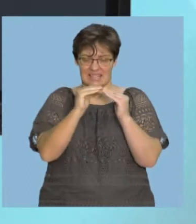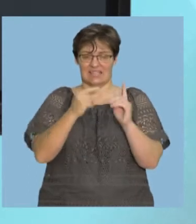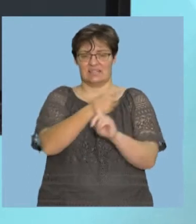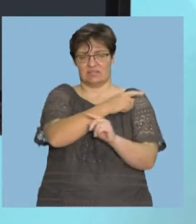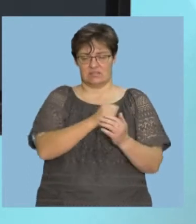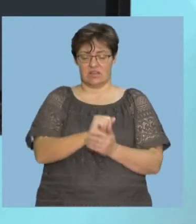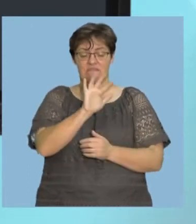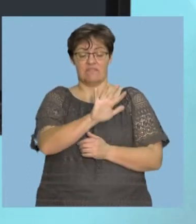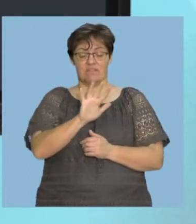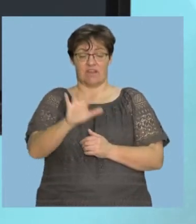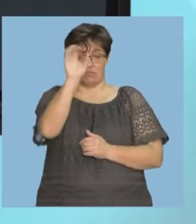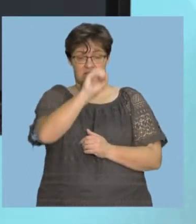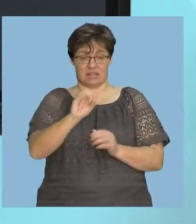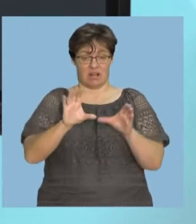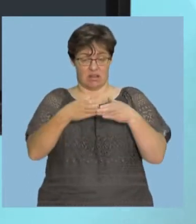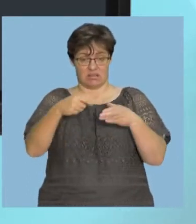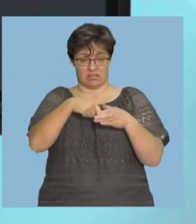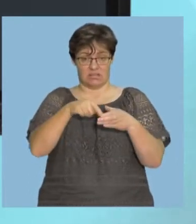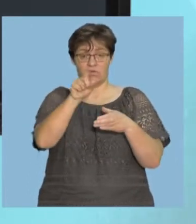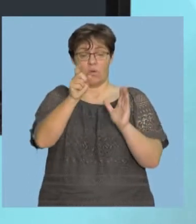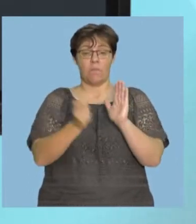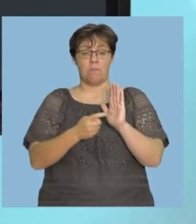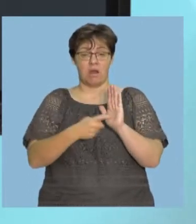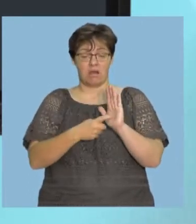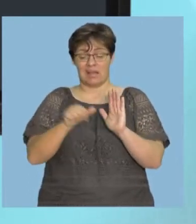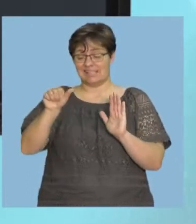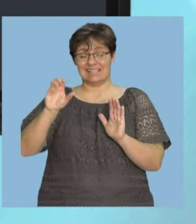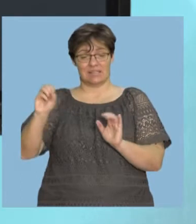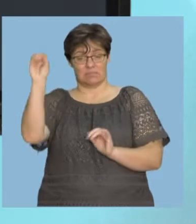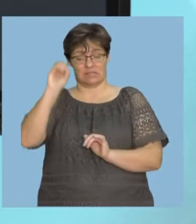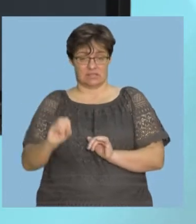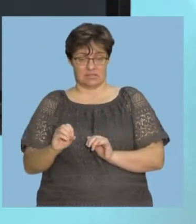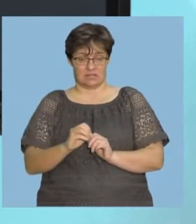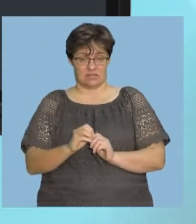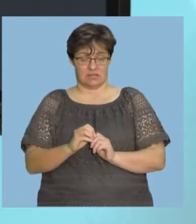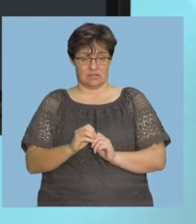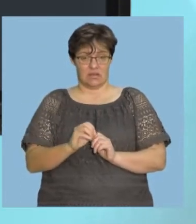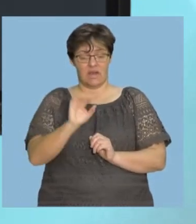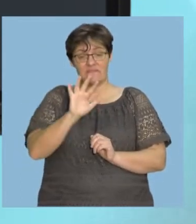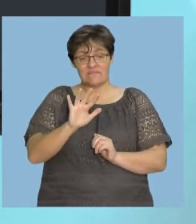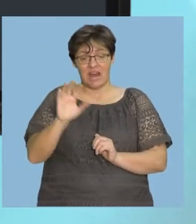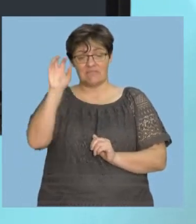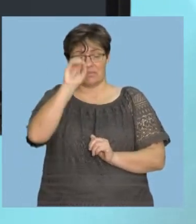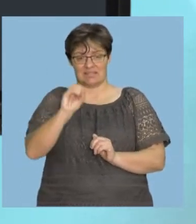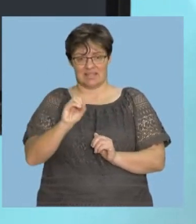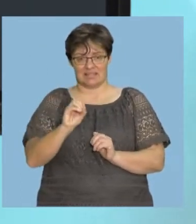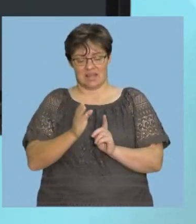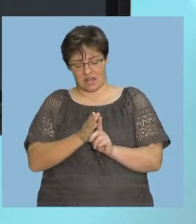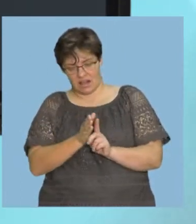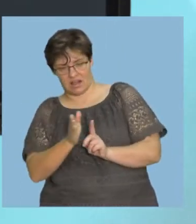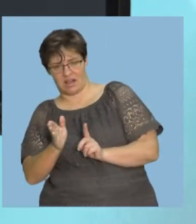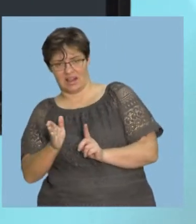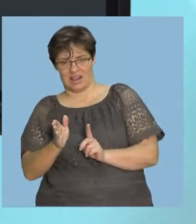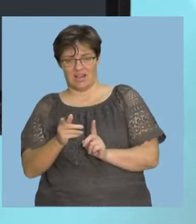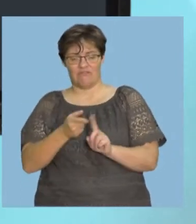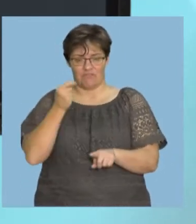is 55% and your mark is 60%, you're 5% deviated